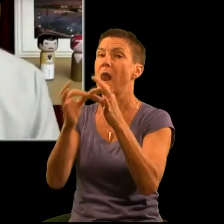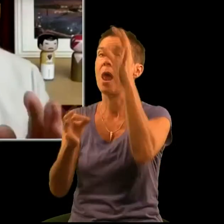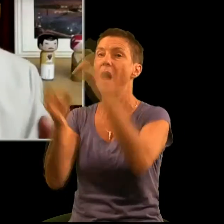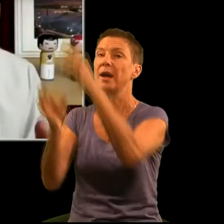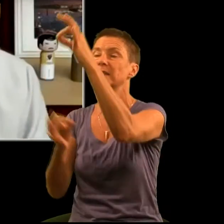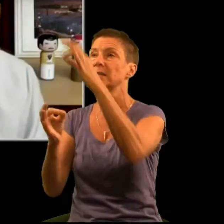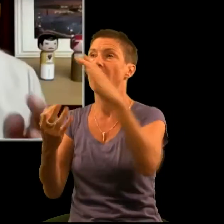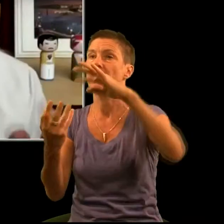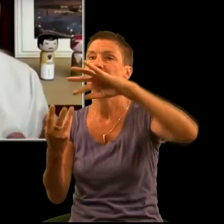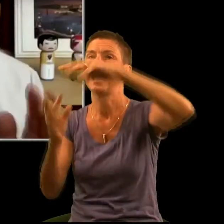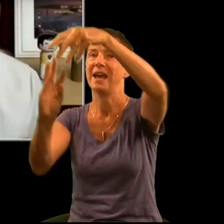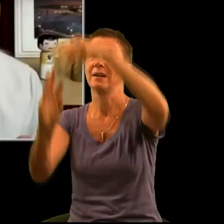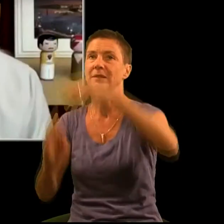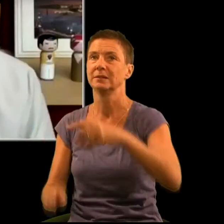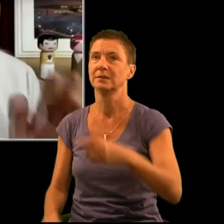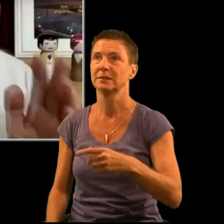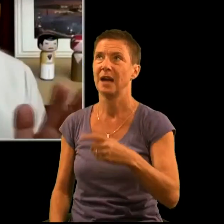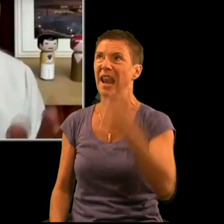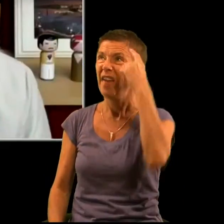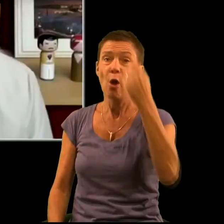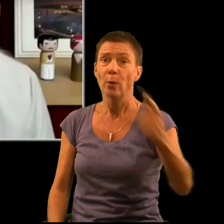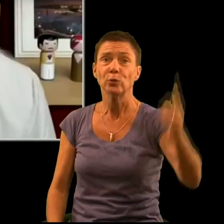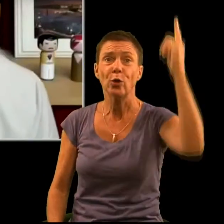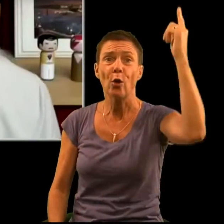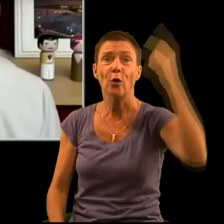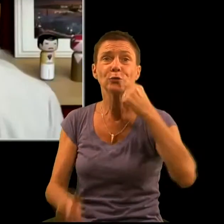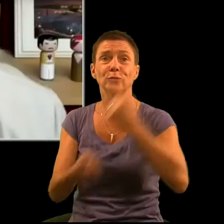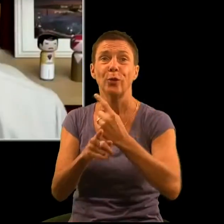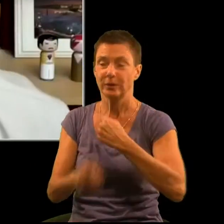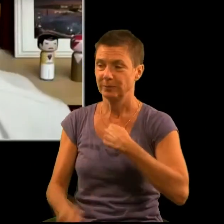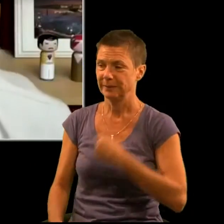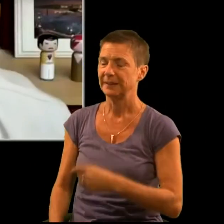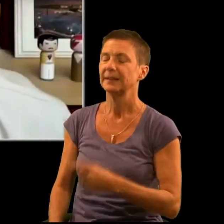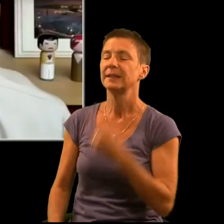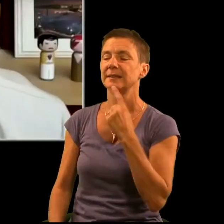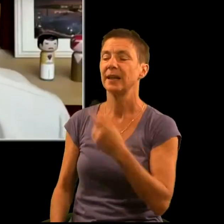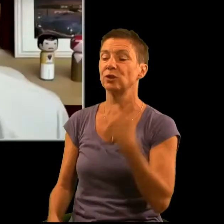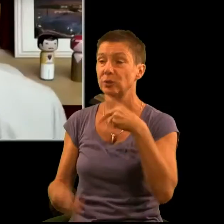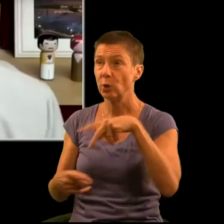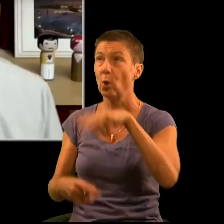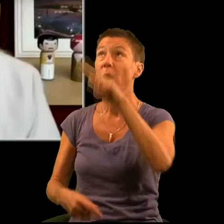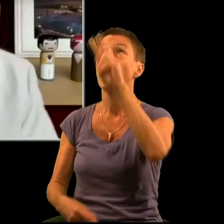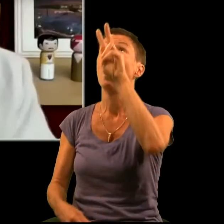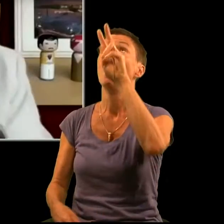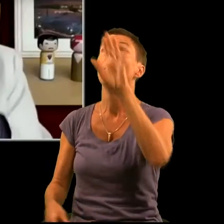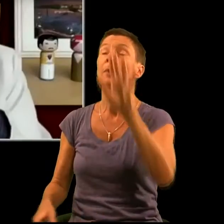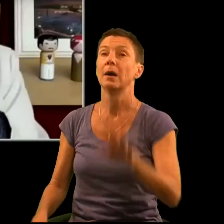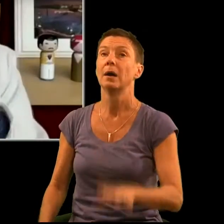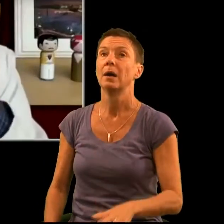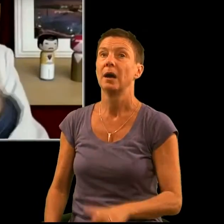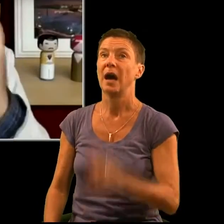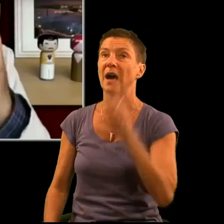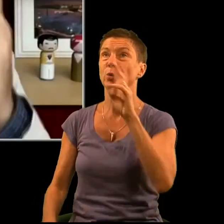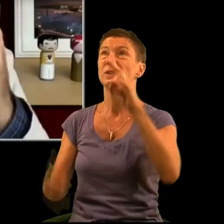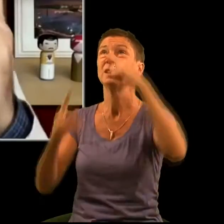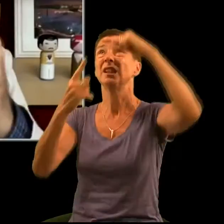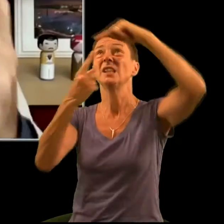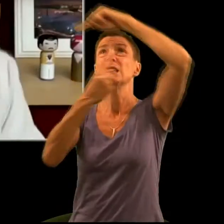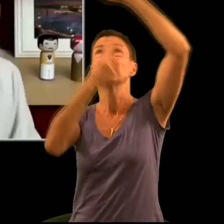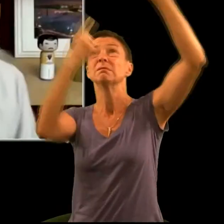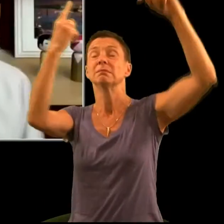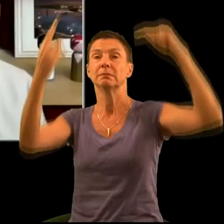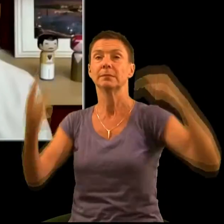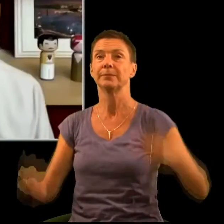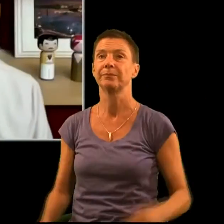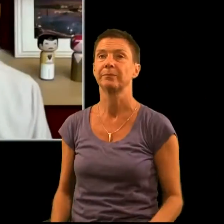thought it was God. I said, "Yes, Lord." He said, "Just look up," and I looked up, and it was like swing when you're a